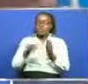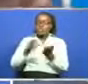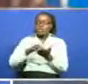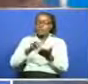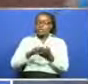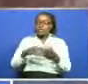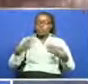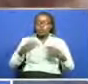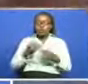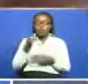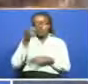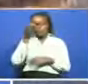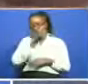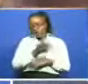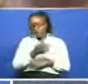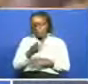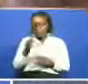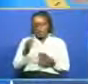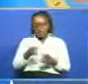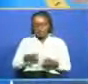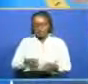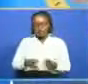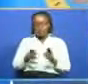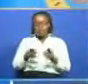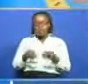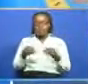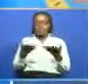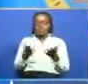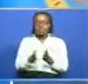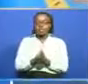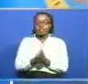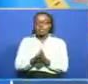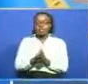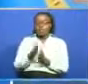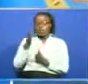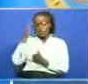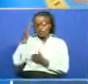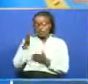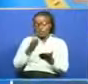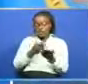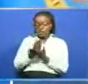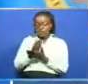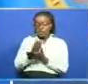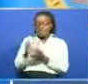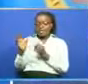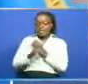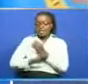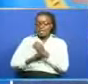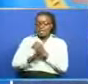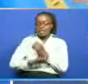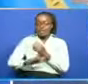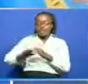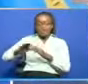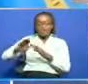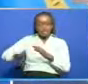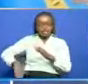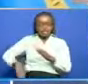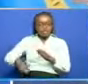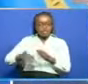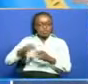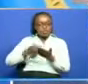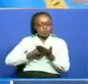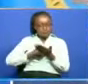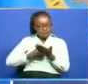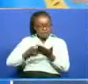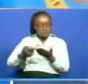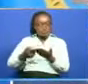people ignoring the laid down protocols. We have noted, however, generally as a country, over the last couple of weeks,